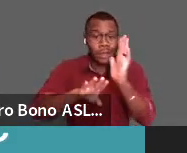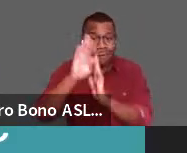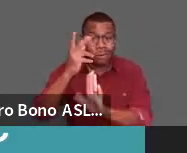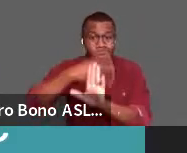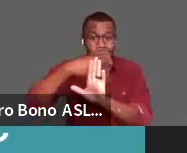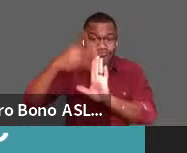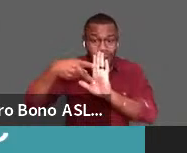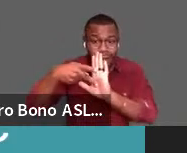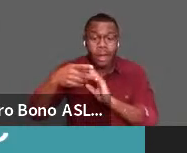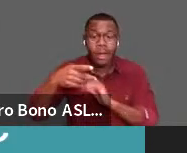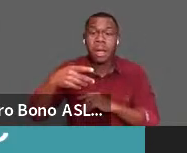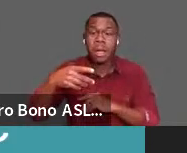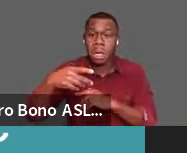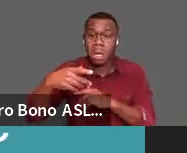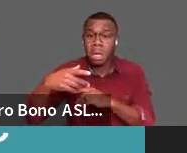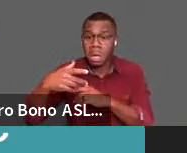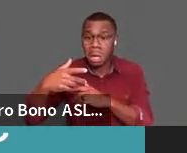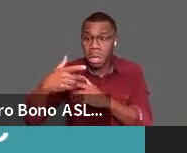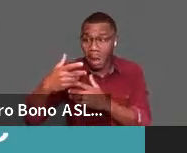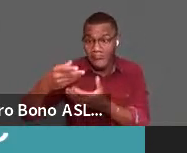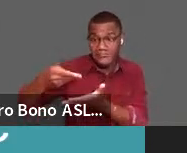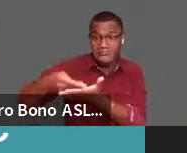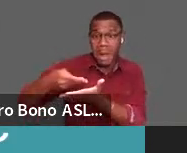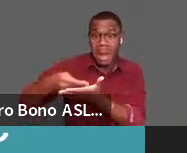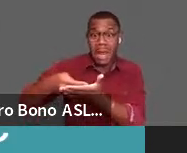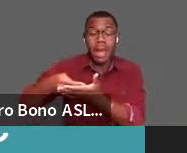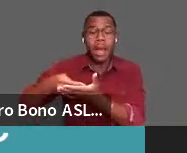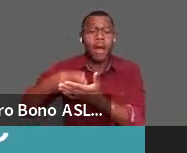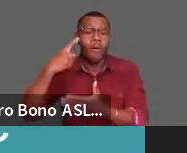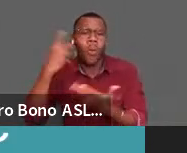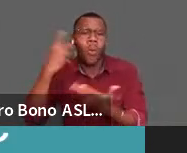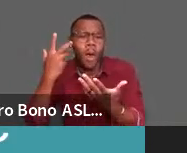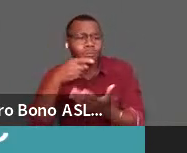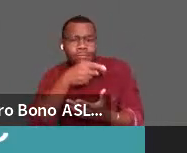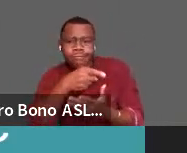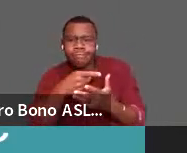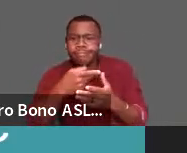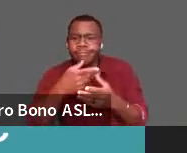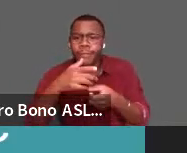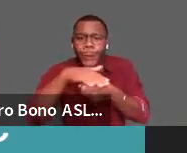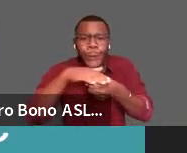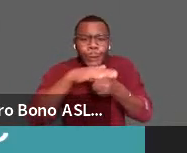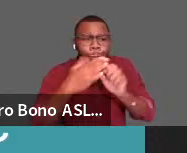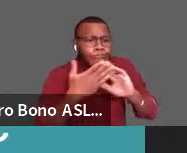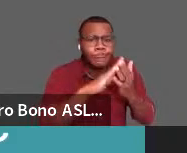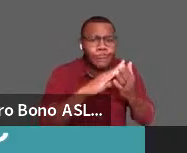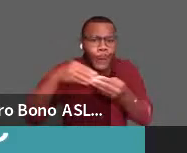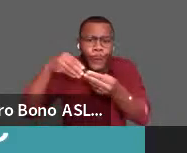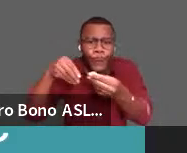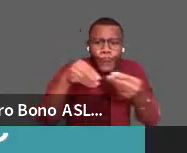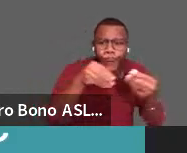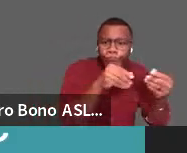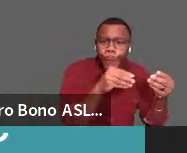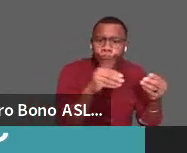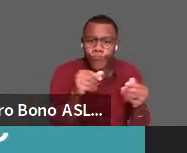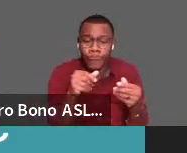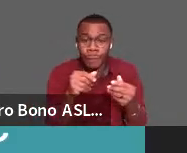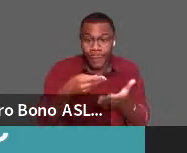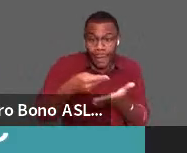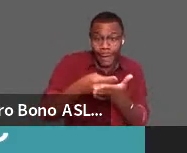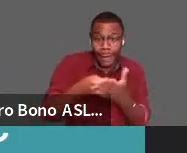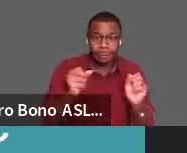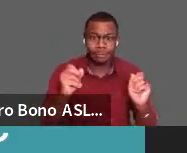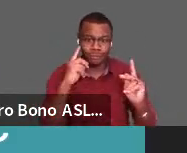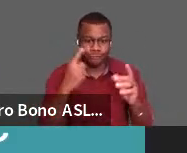return dollars to our local communities and build economic opportunity from within. And then also consolidating all